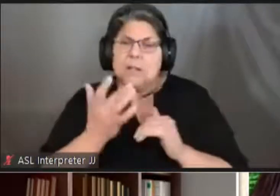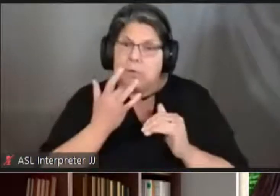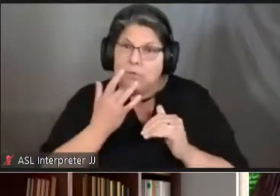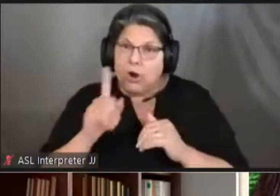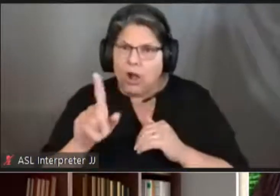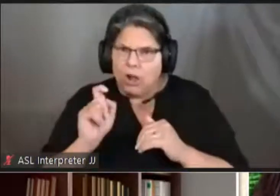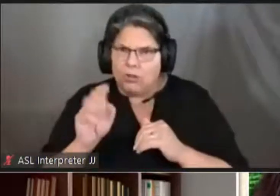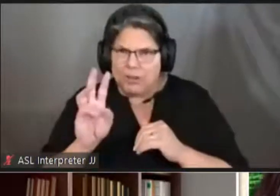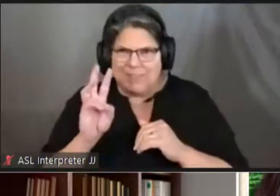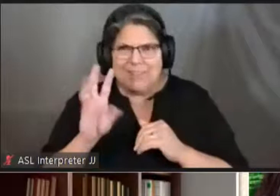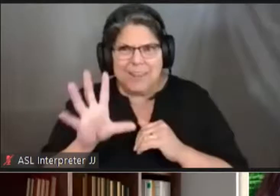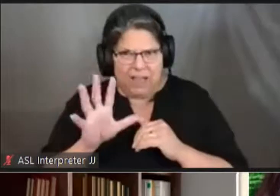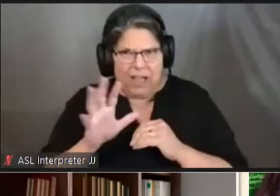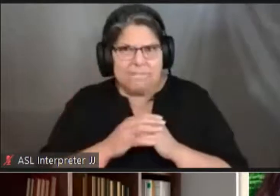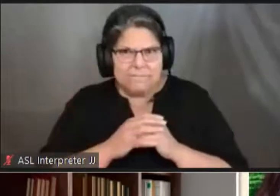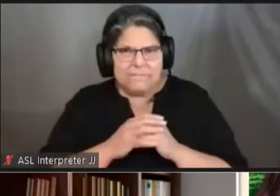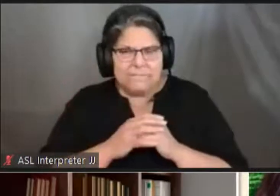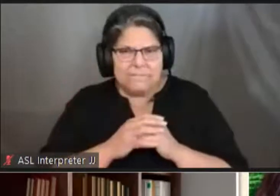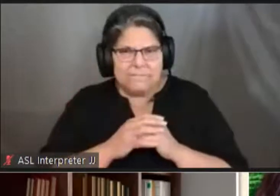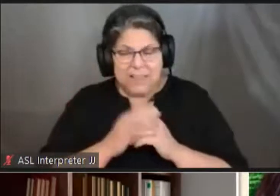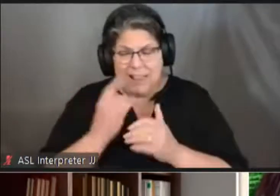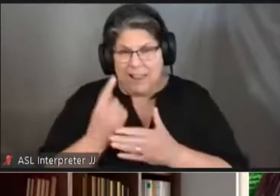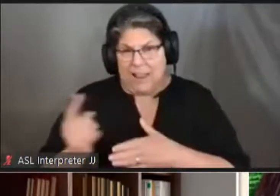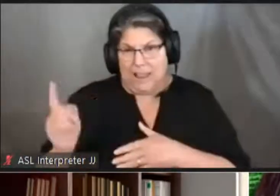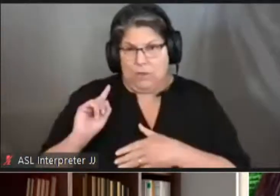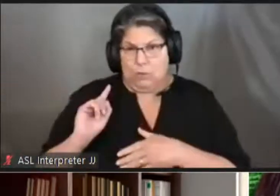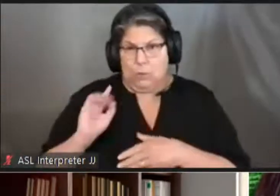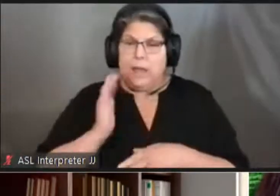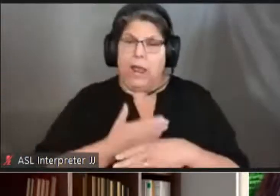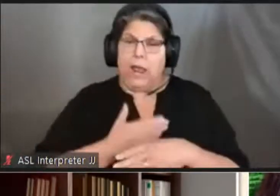165. Last week, our